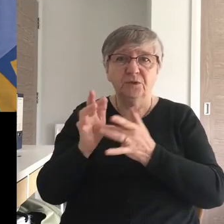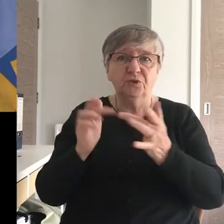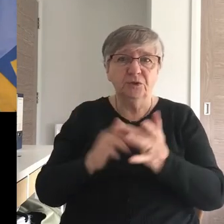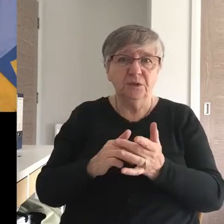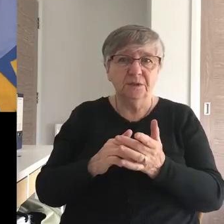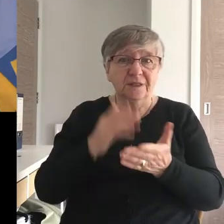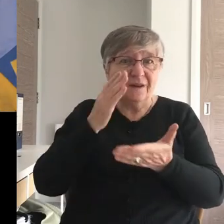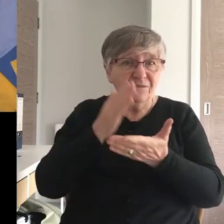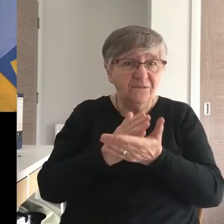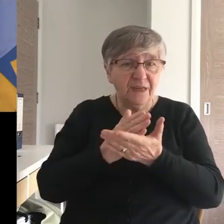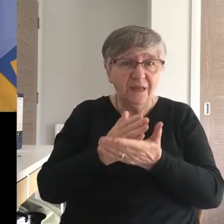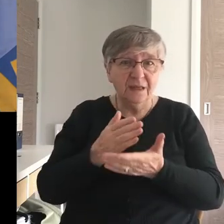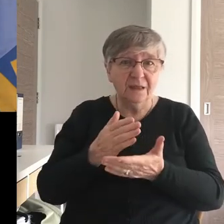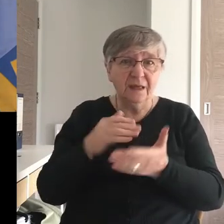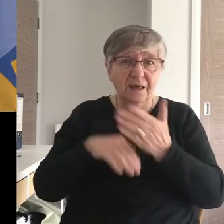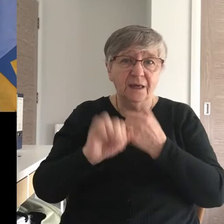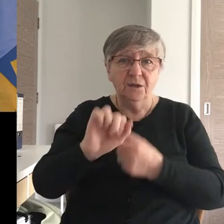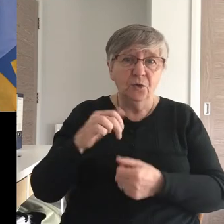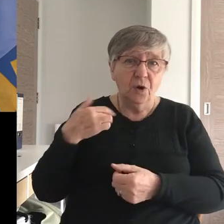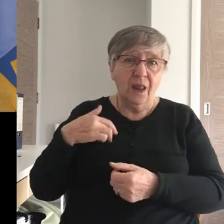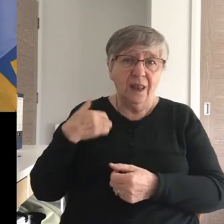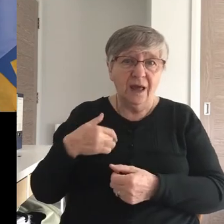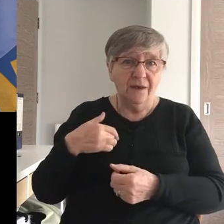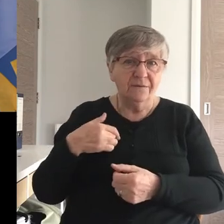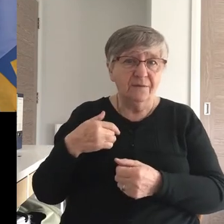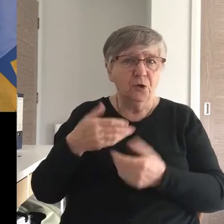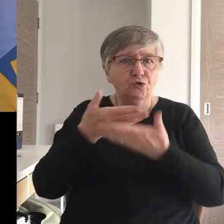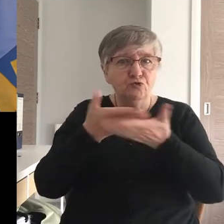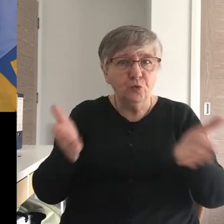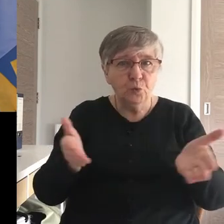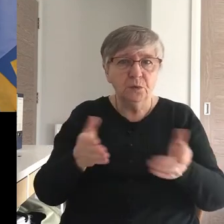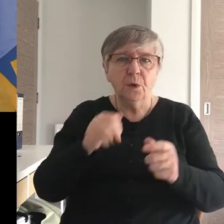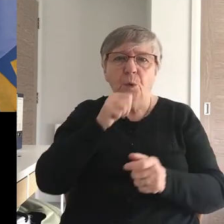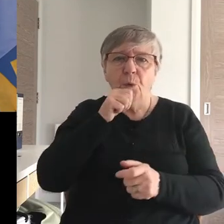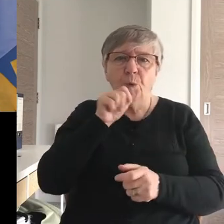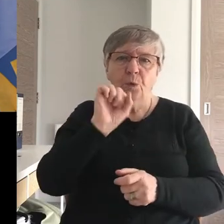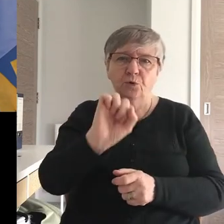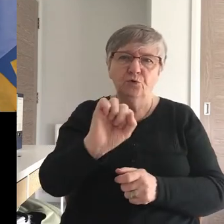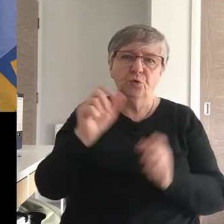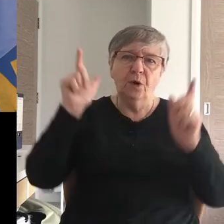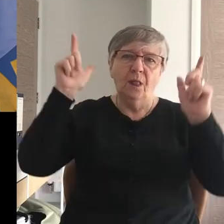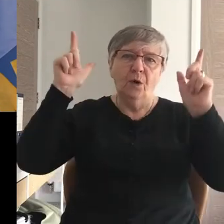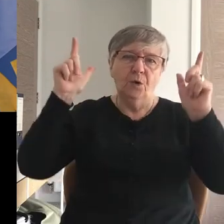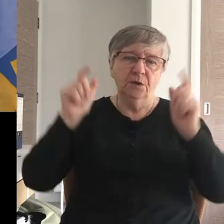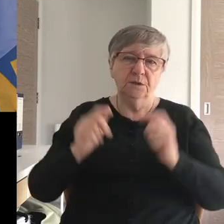out in such a way that it is clear who is your Lord.